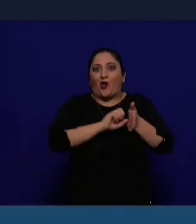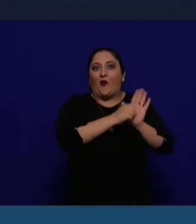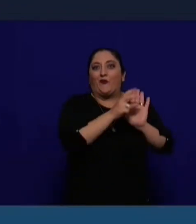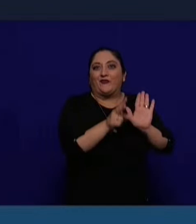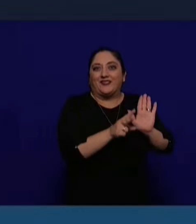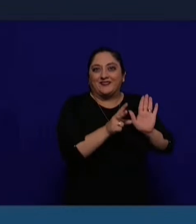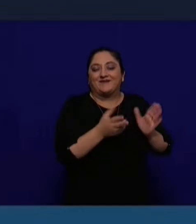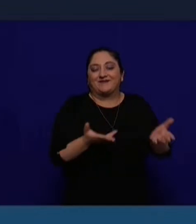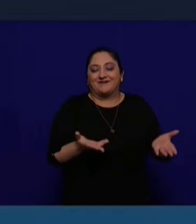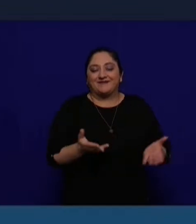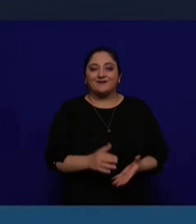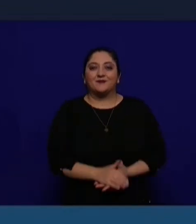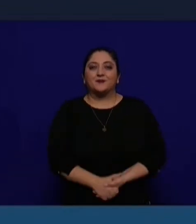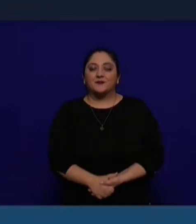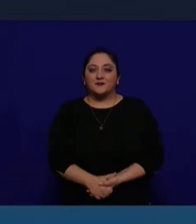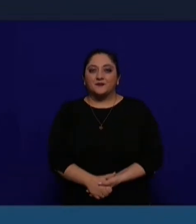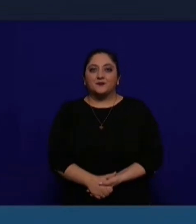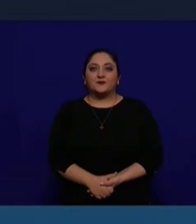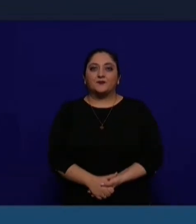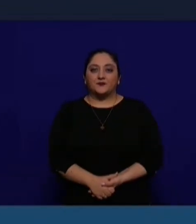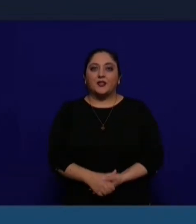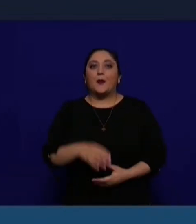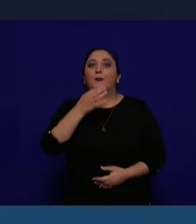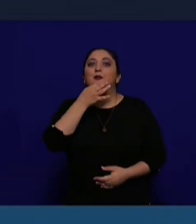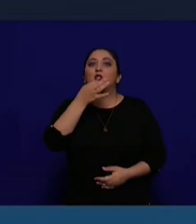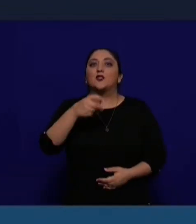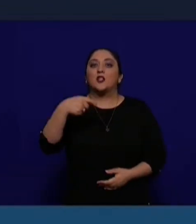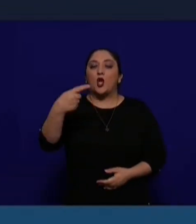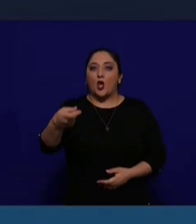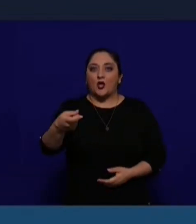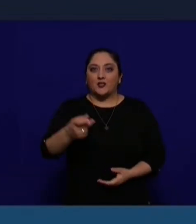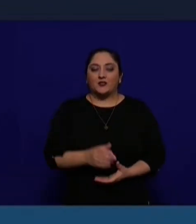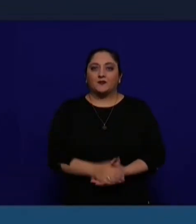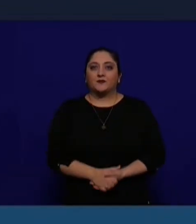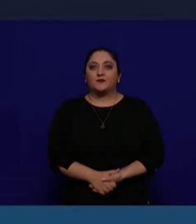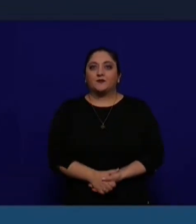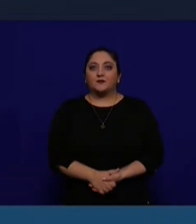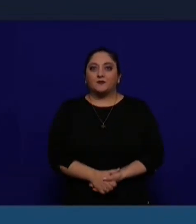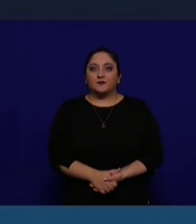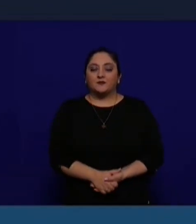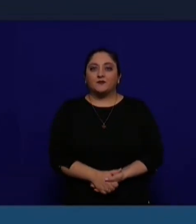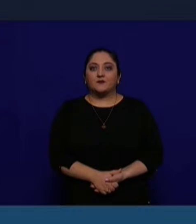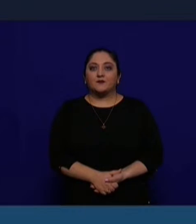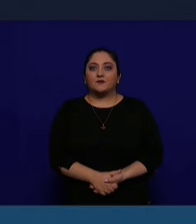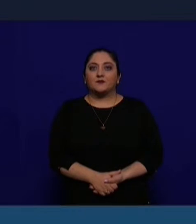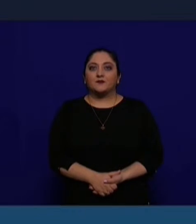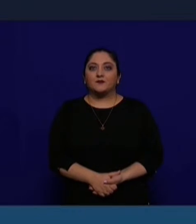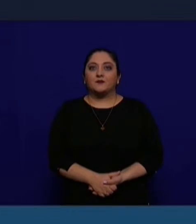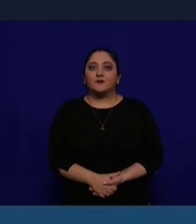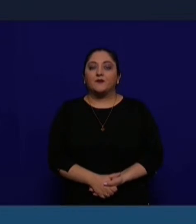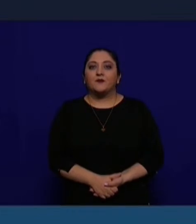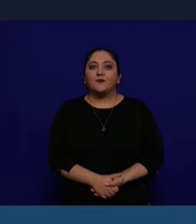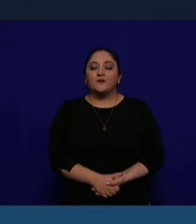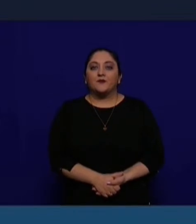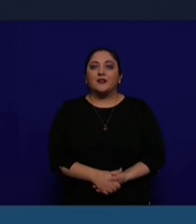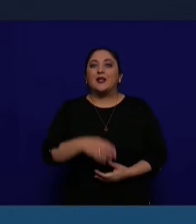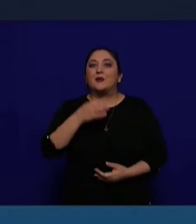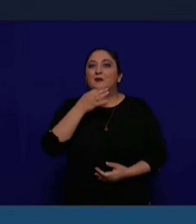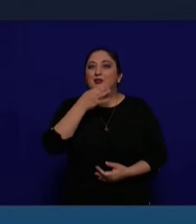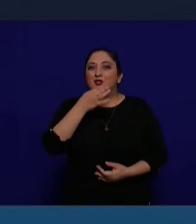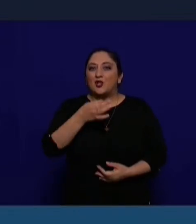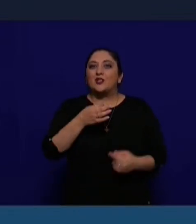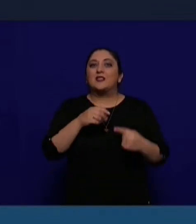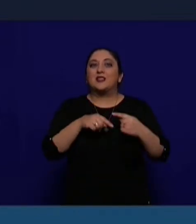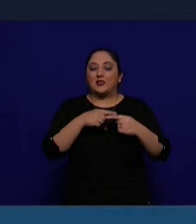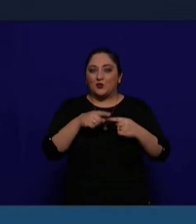Malta Independent. Good afternoon, Professor Gauci. As you said before, there are 6 people who are fully vaccinated, yet they